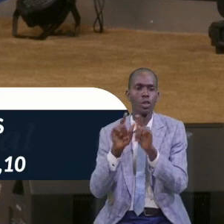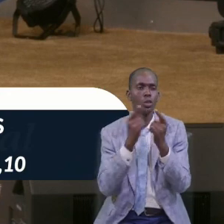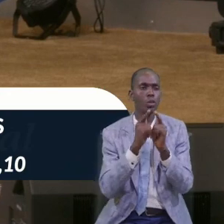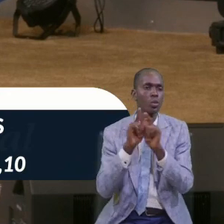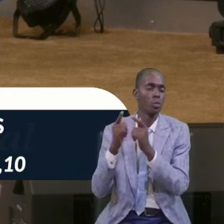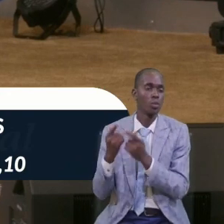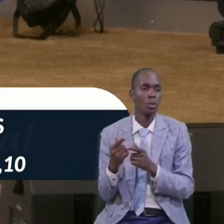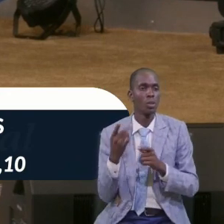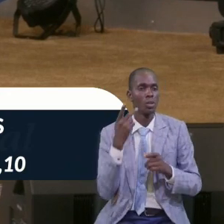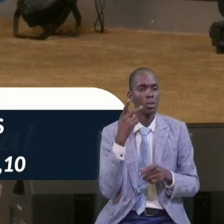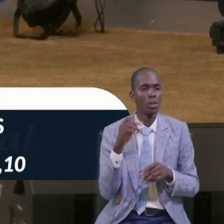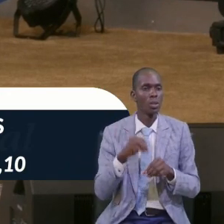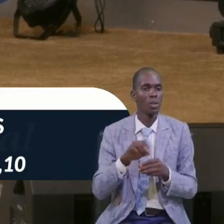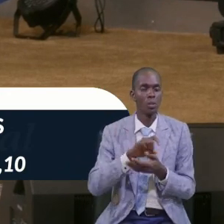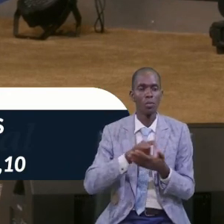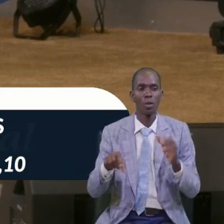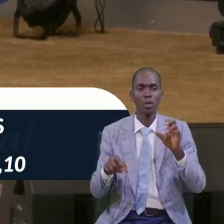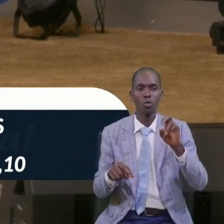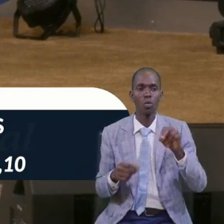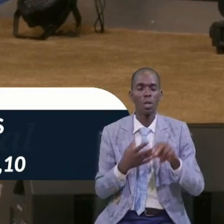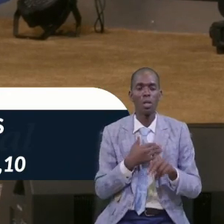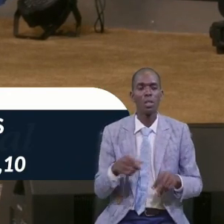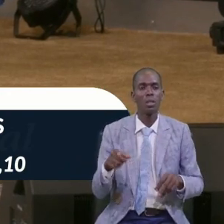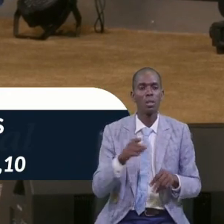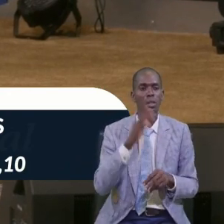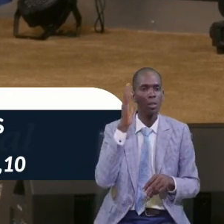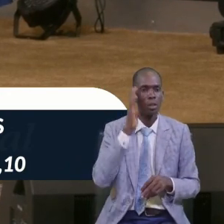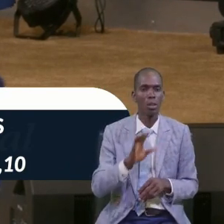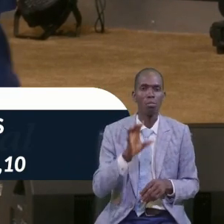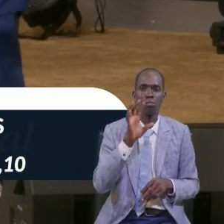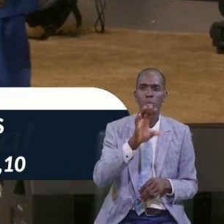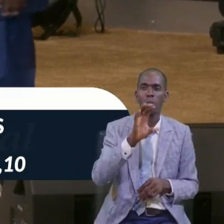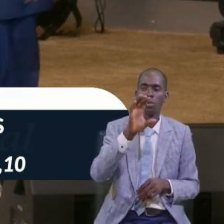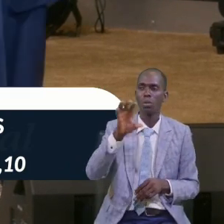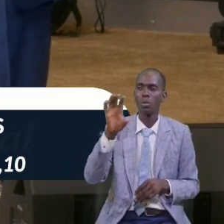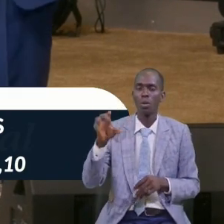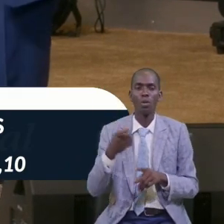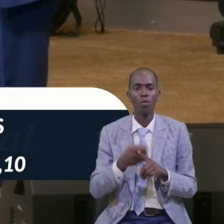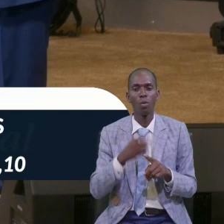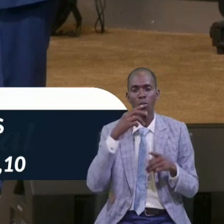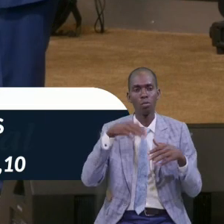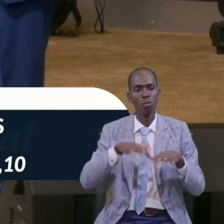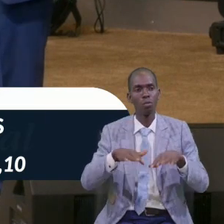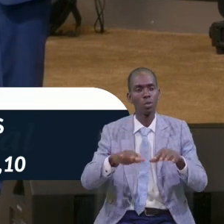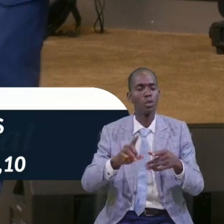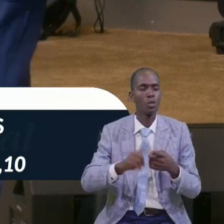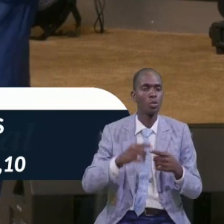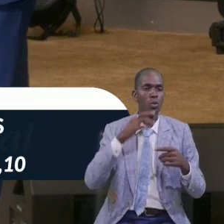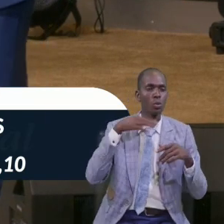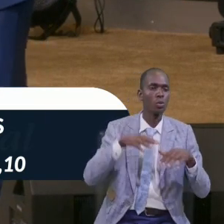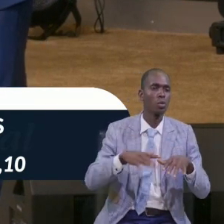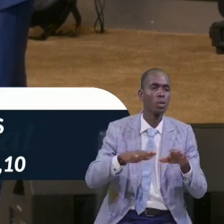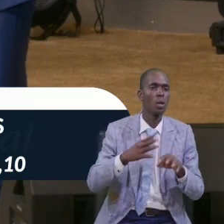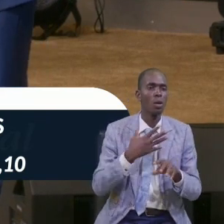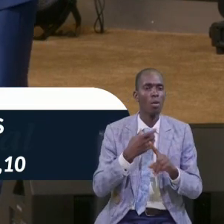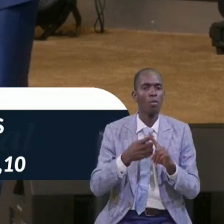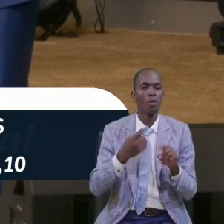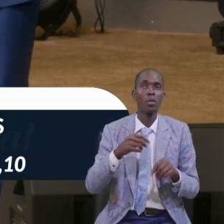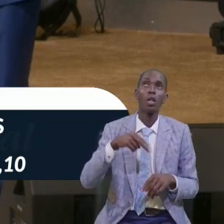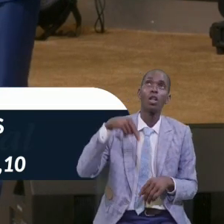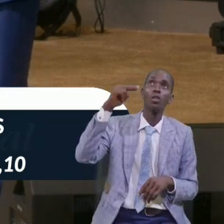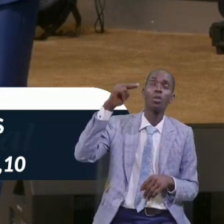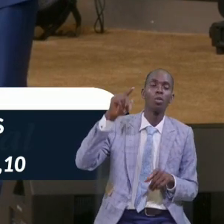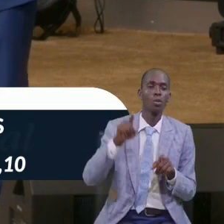verse 12, and they shall wander from sea to sea, and from the north even to